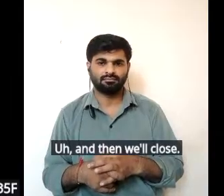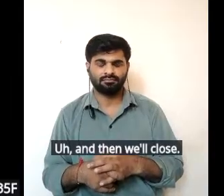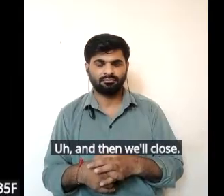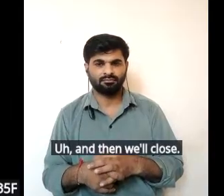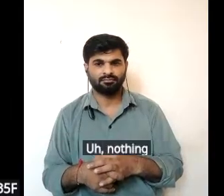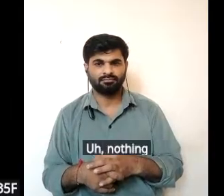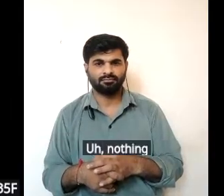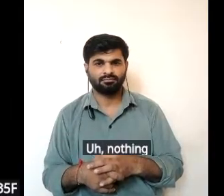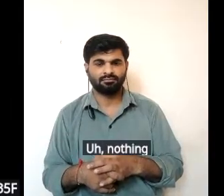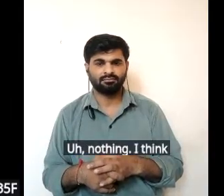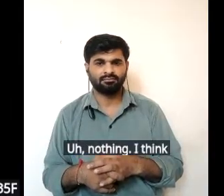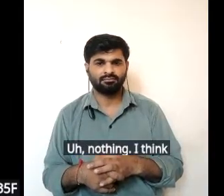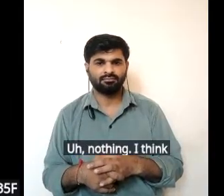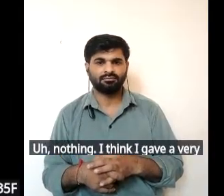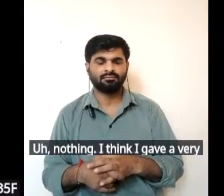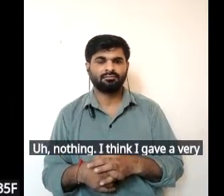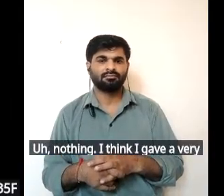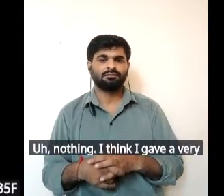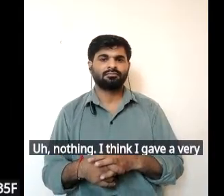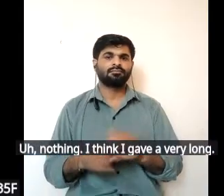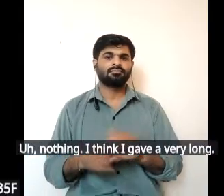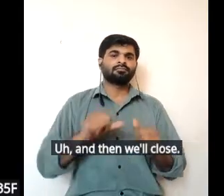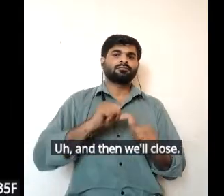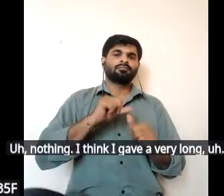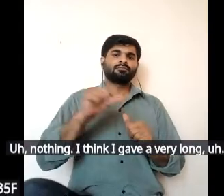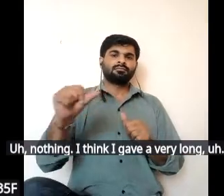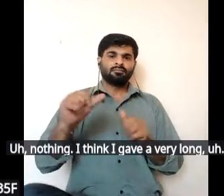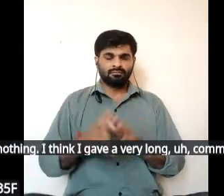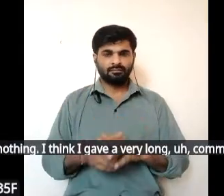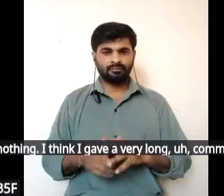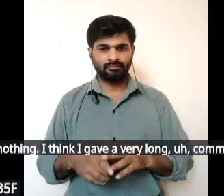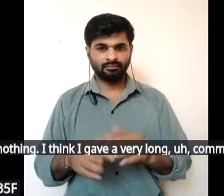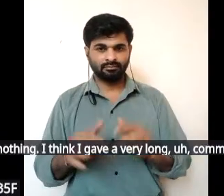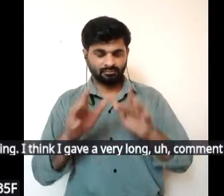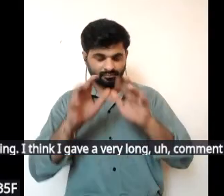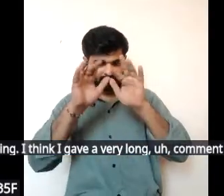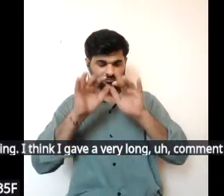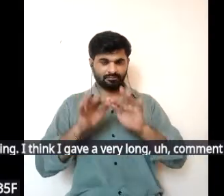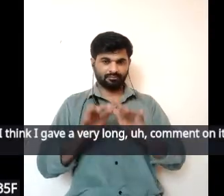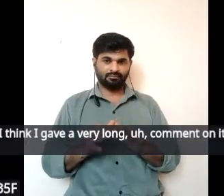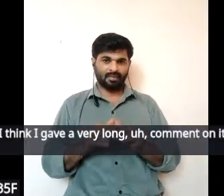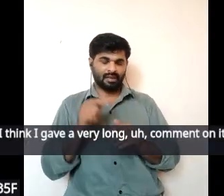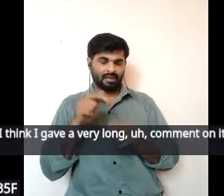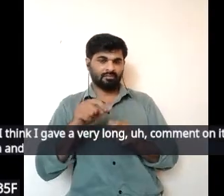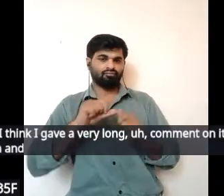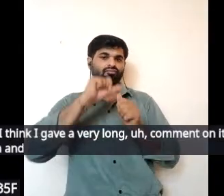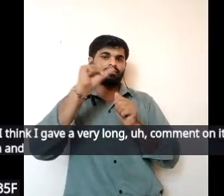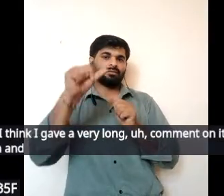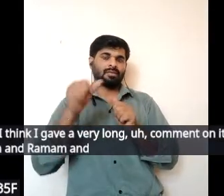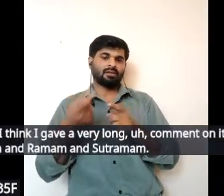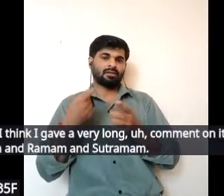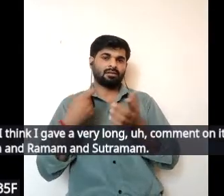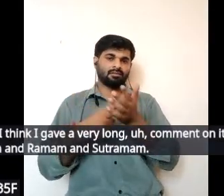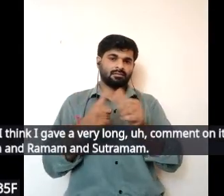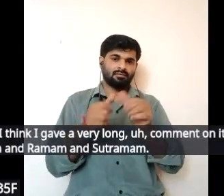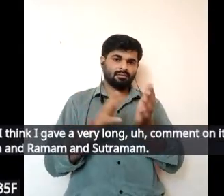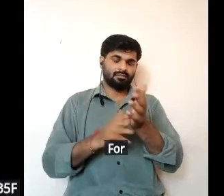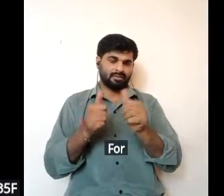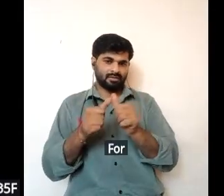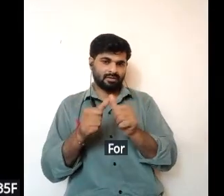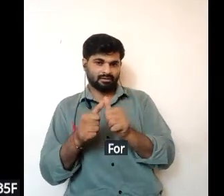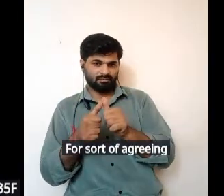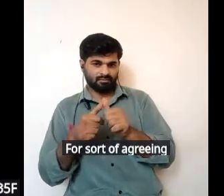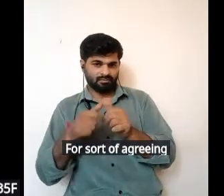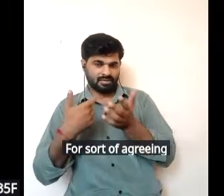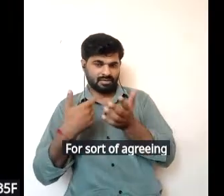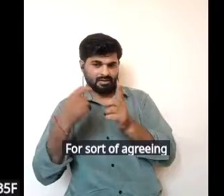Nothing. I think I gave a very long comment on it. I just want to thank Nikita ma'am, Rama ma'am, and Shilpa ma'am for sort of agreeing to